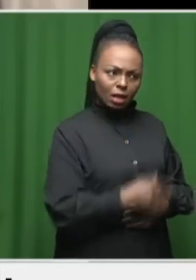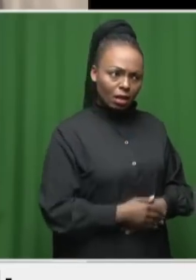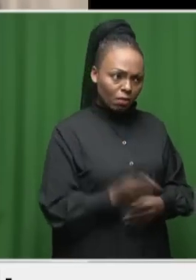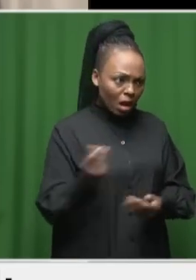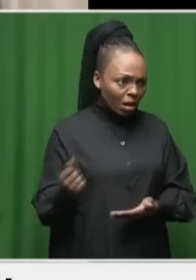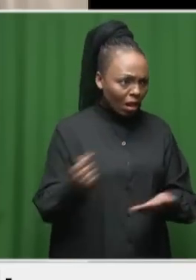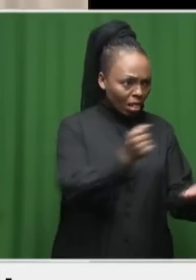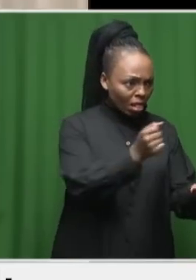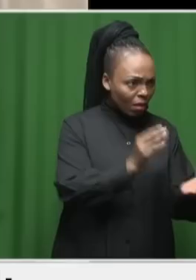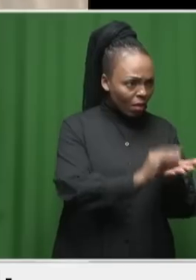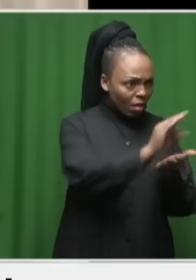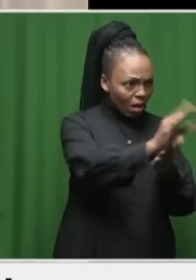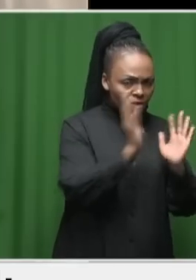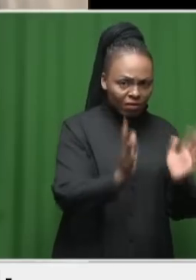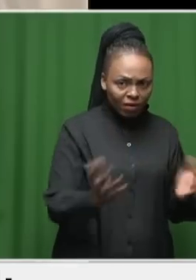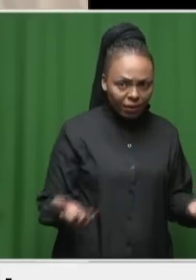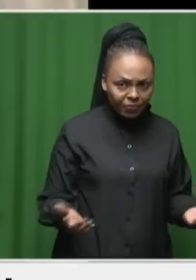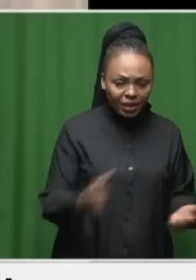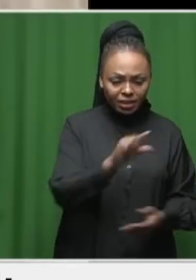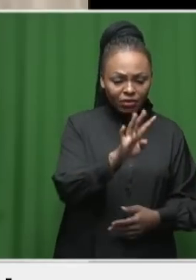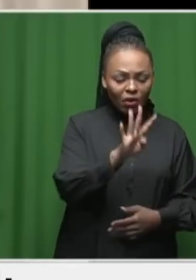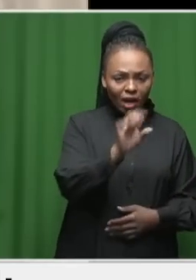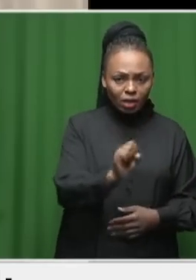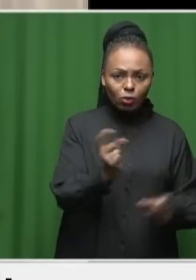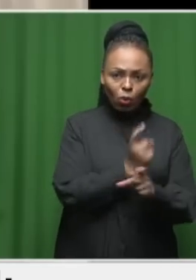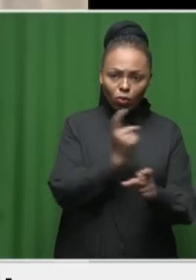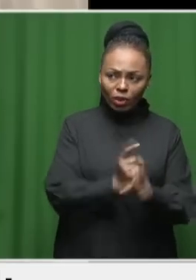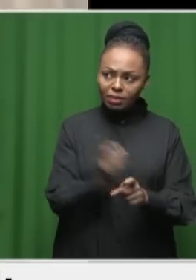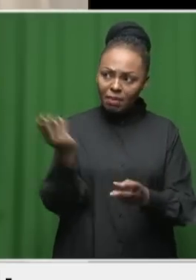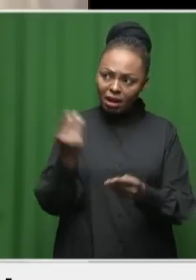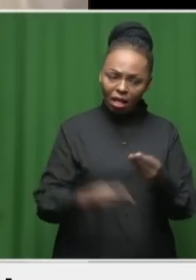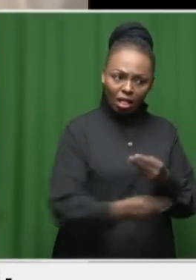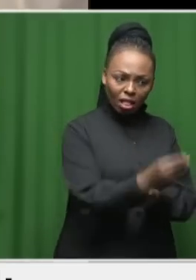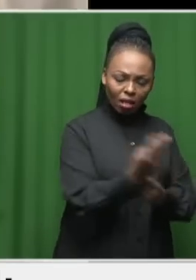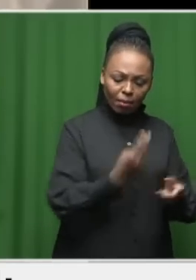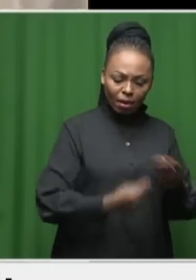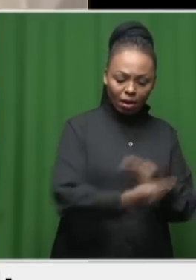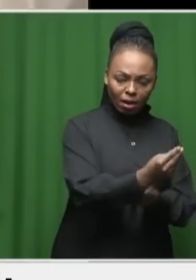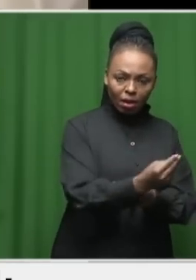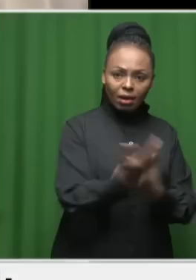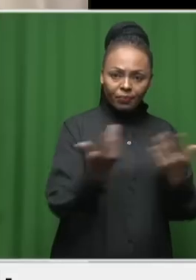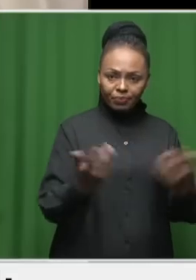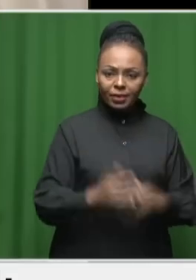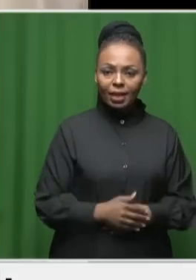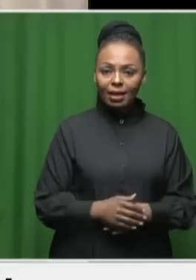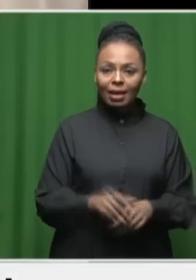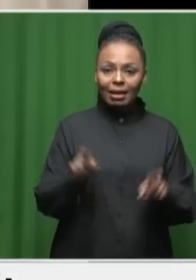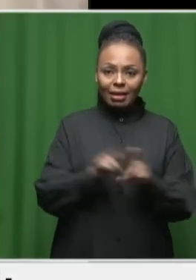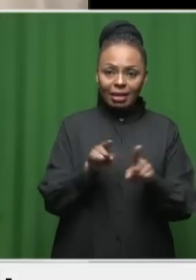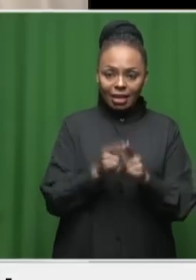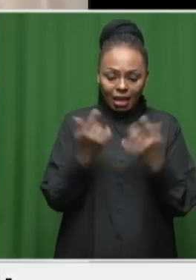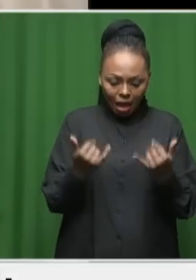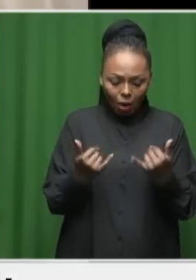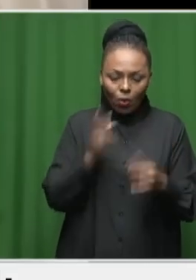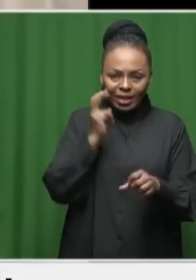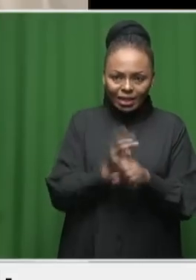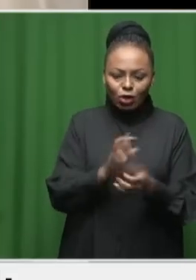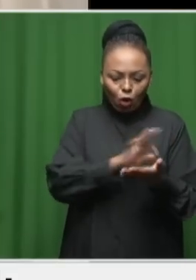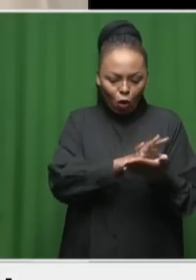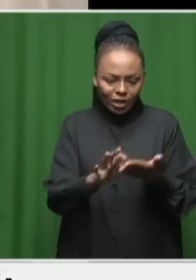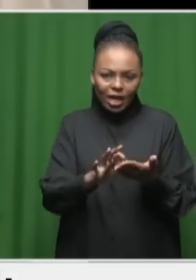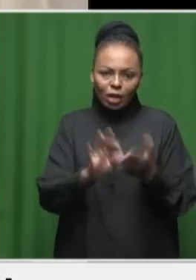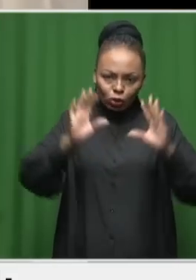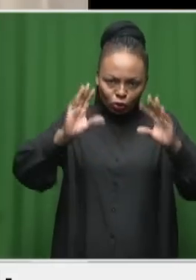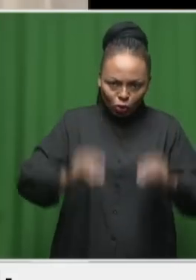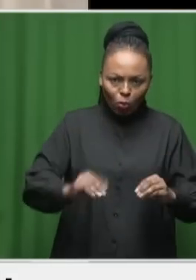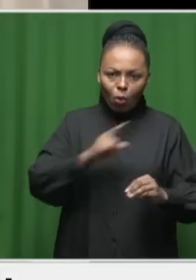in this together. G4S, this is a perfect opportunity, one, for the contract to be stopped immediately. Prisoners